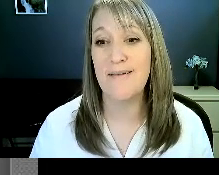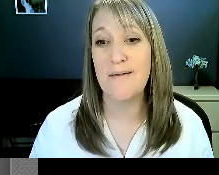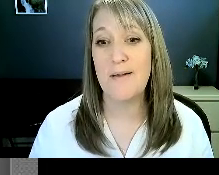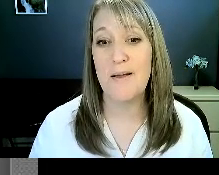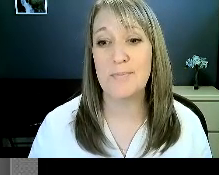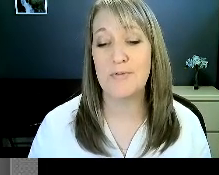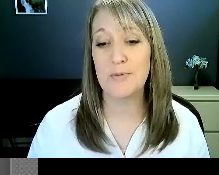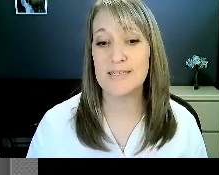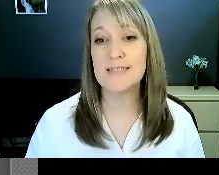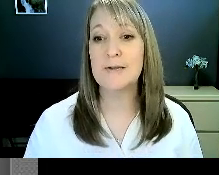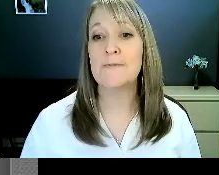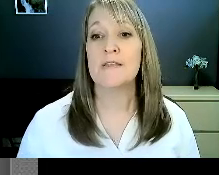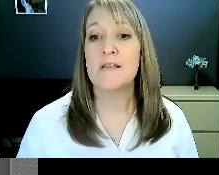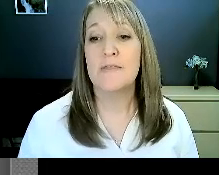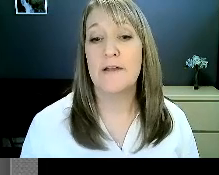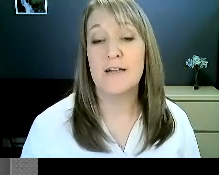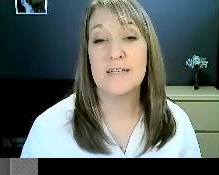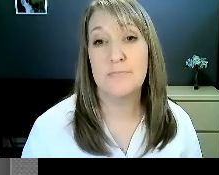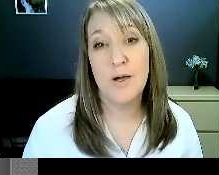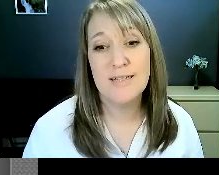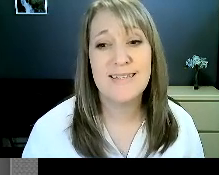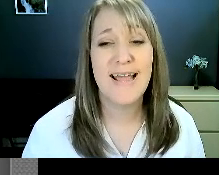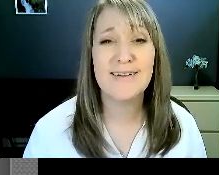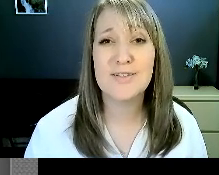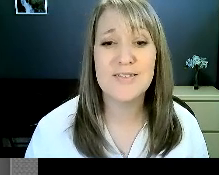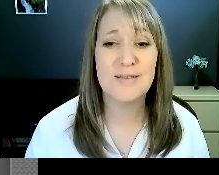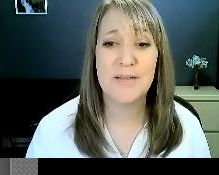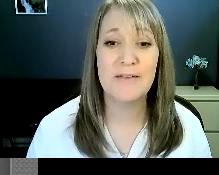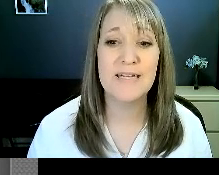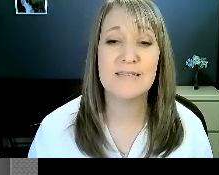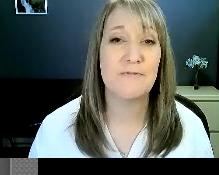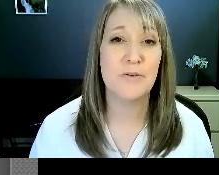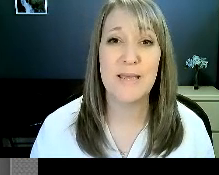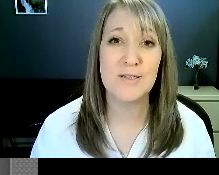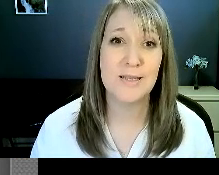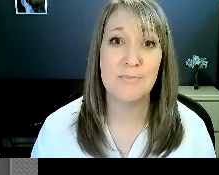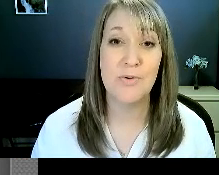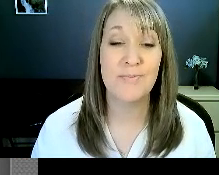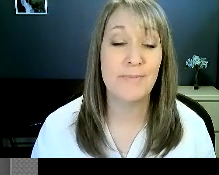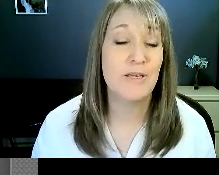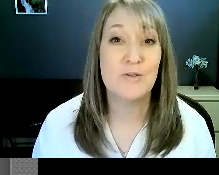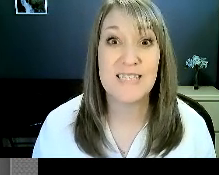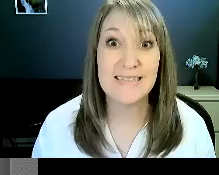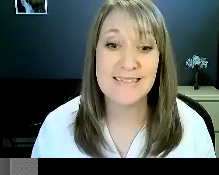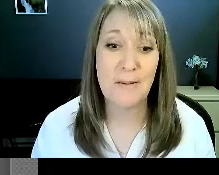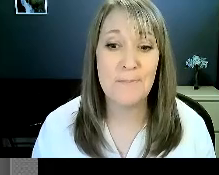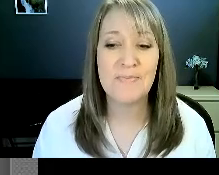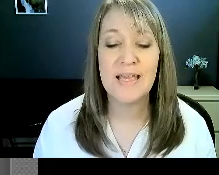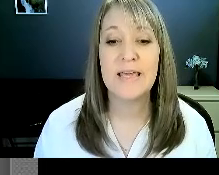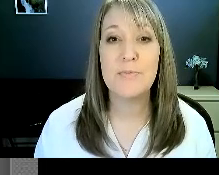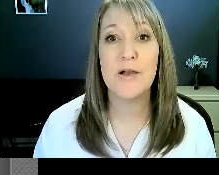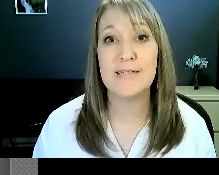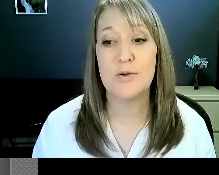amazing performances. There are deaf poets and actors and playwrights and filmmakers and more. Maybe you've seen